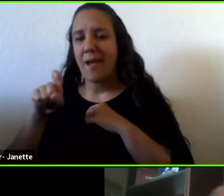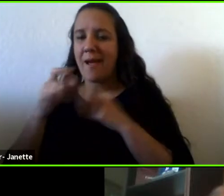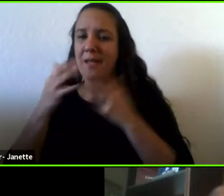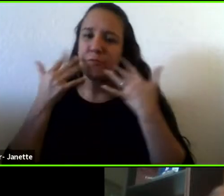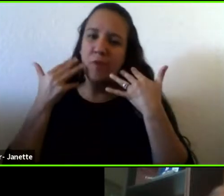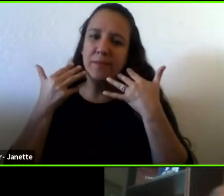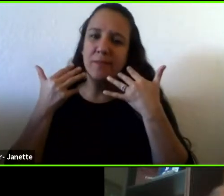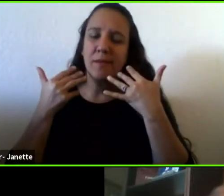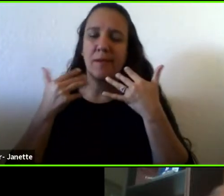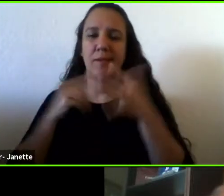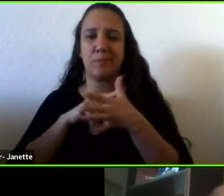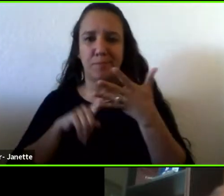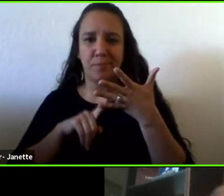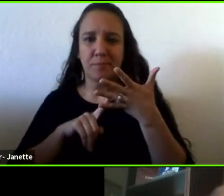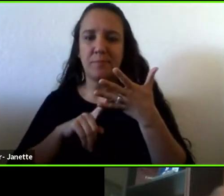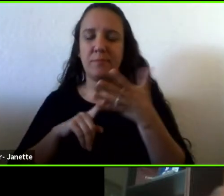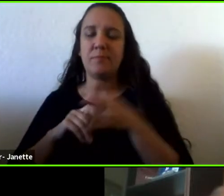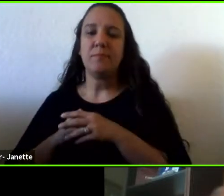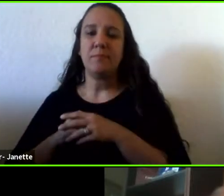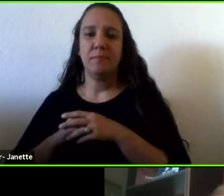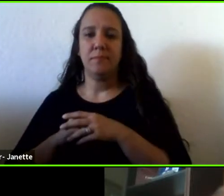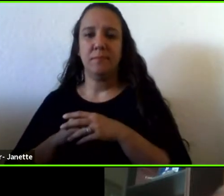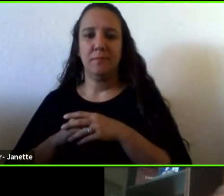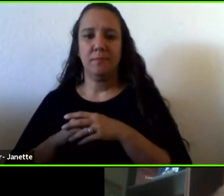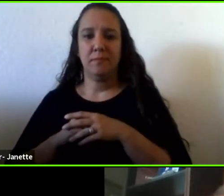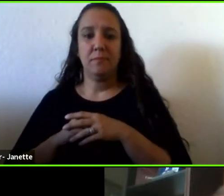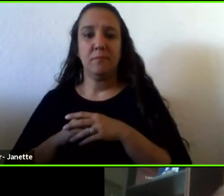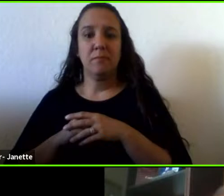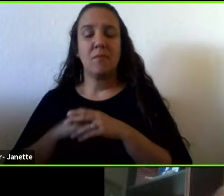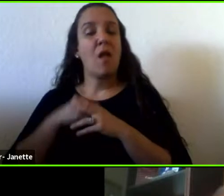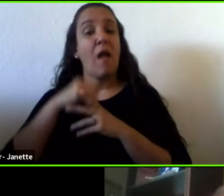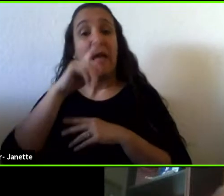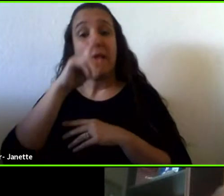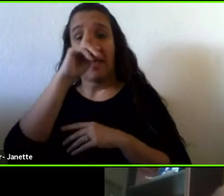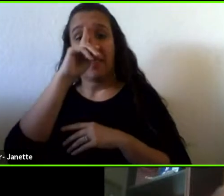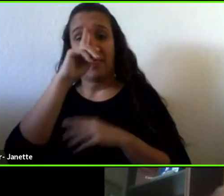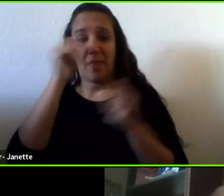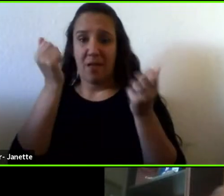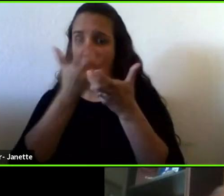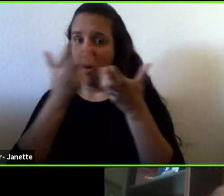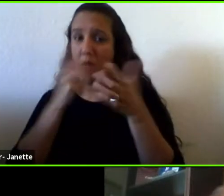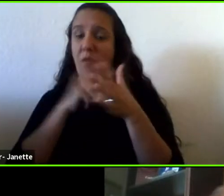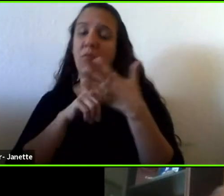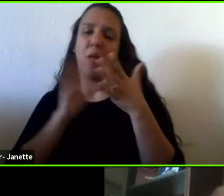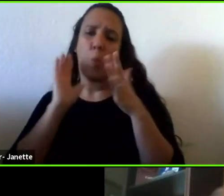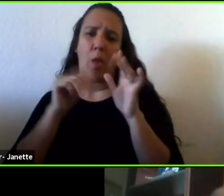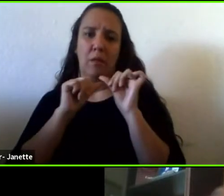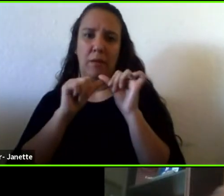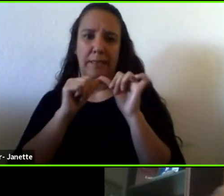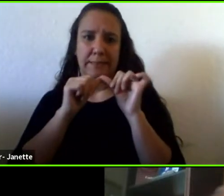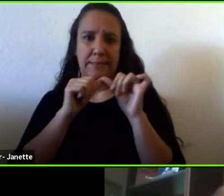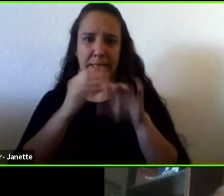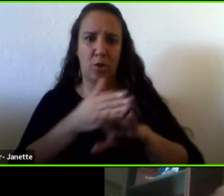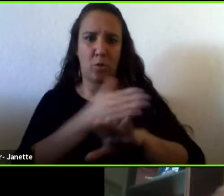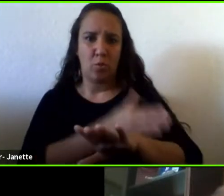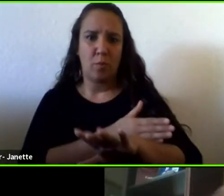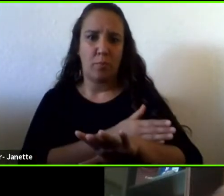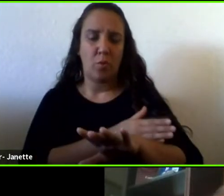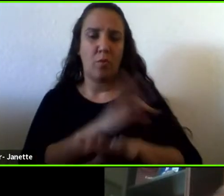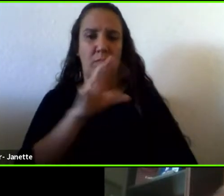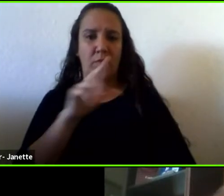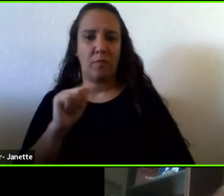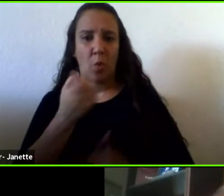So I think that will continue to drive the Florida economy, which